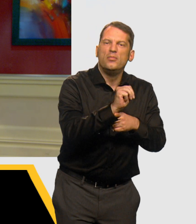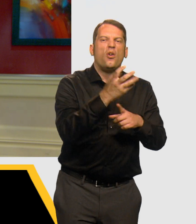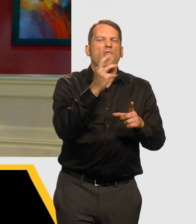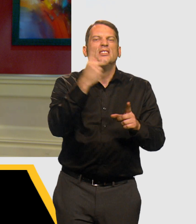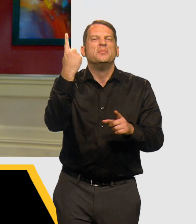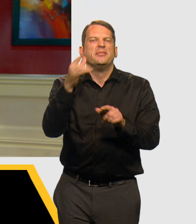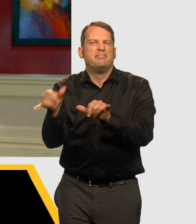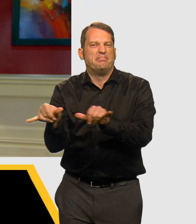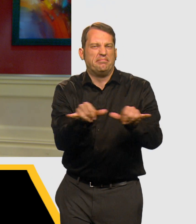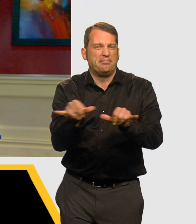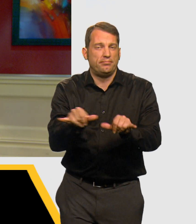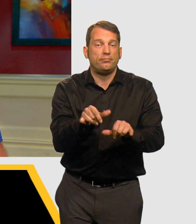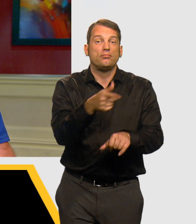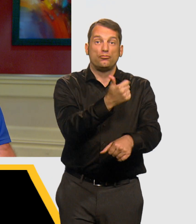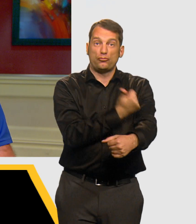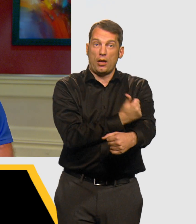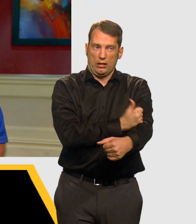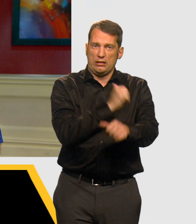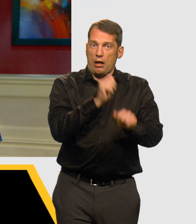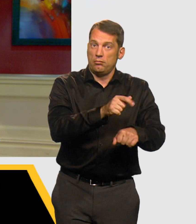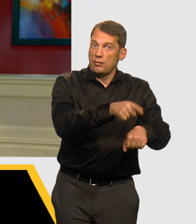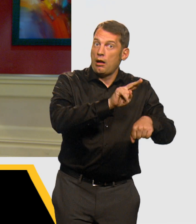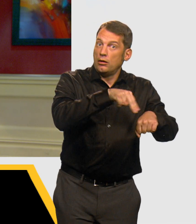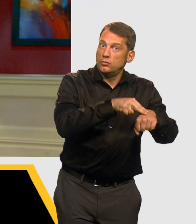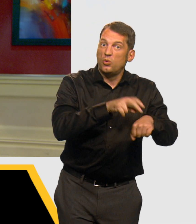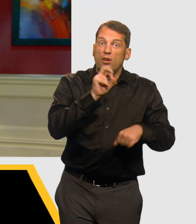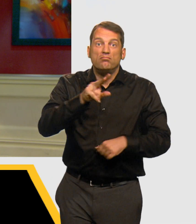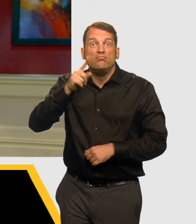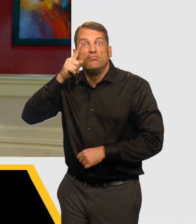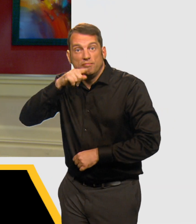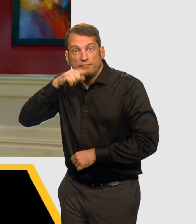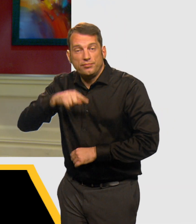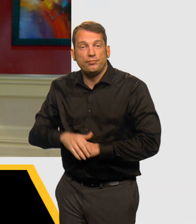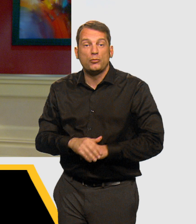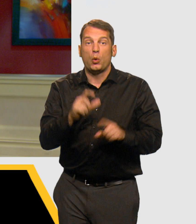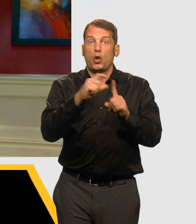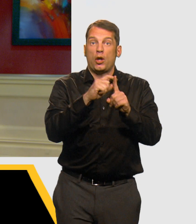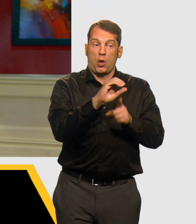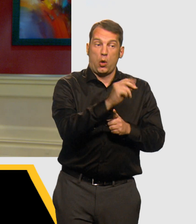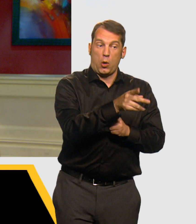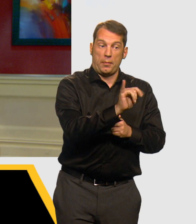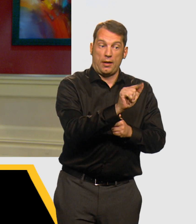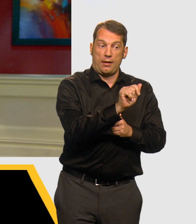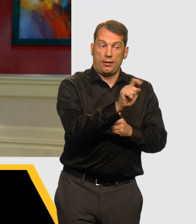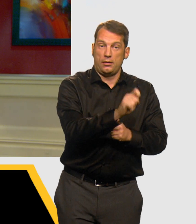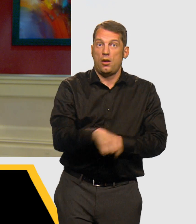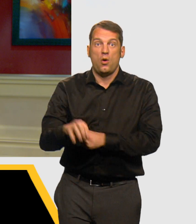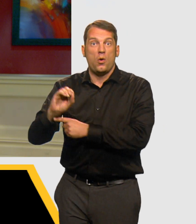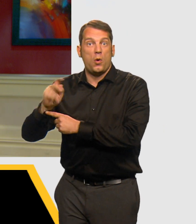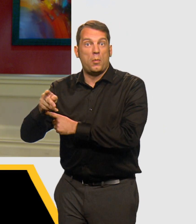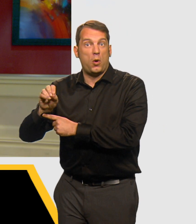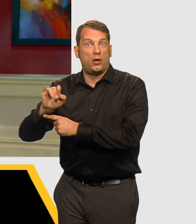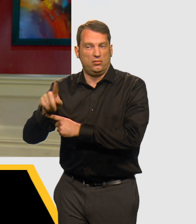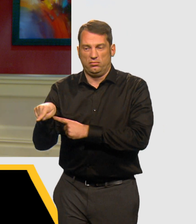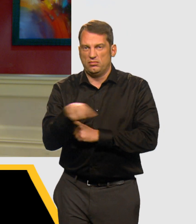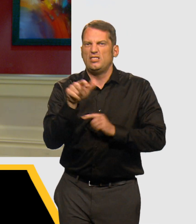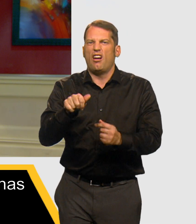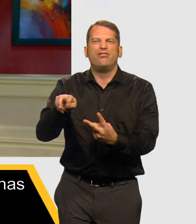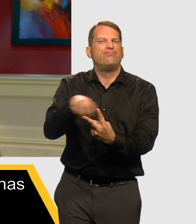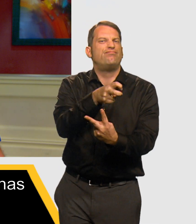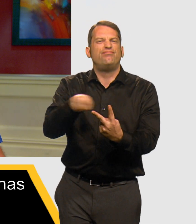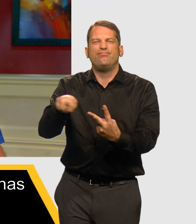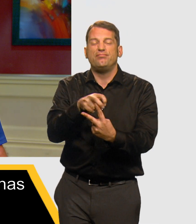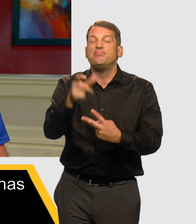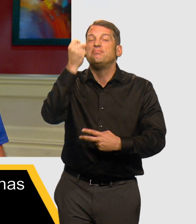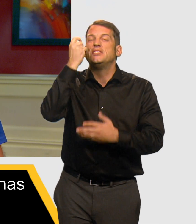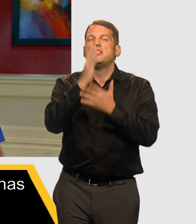derivative. These drugs can be natural or synthetic. The words opiate and opioid can be used interchangeably,